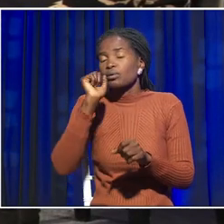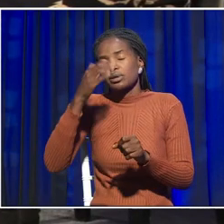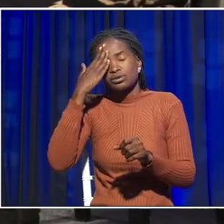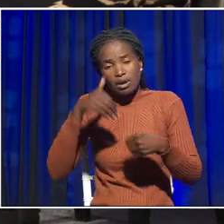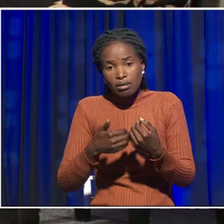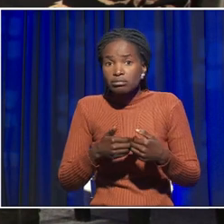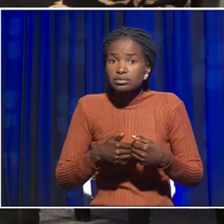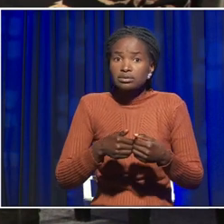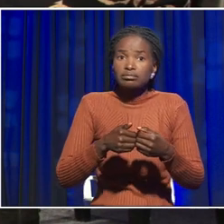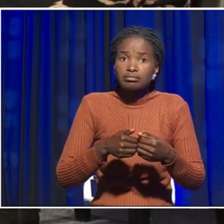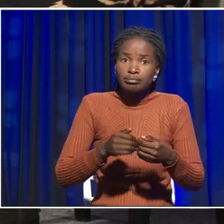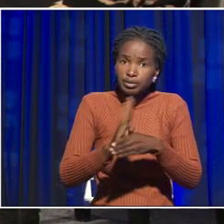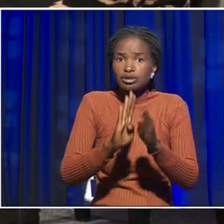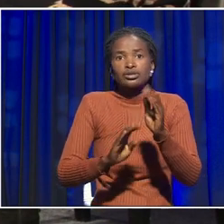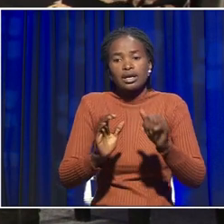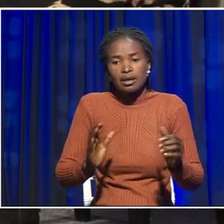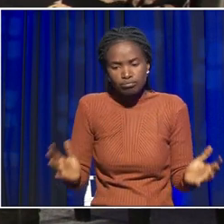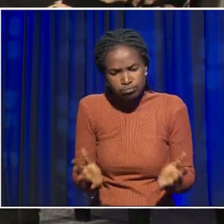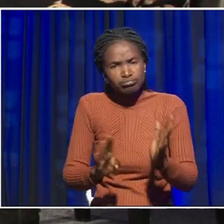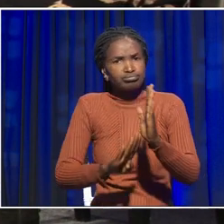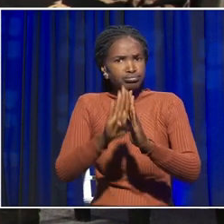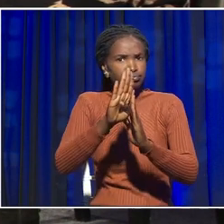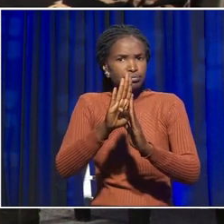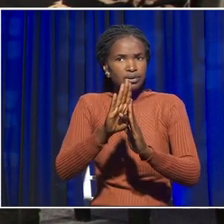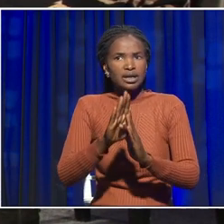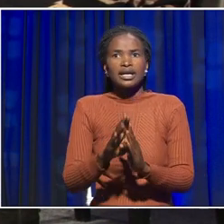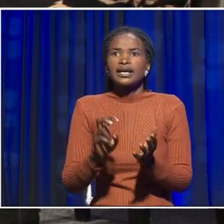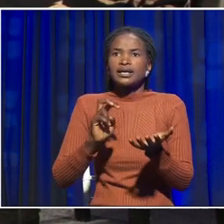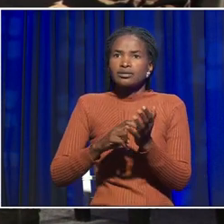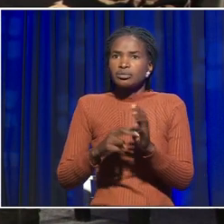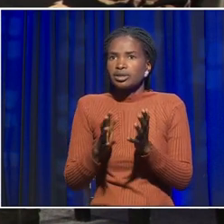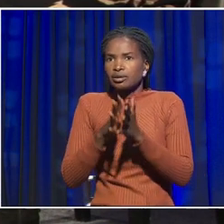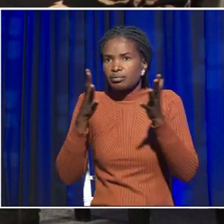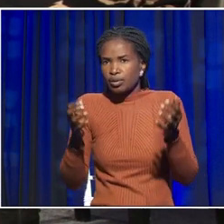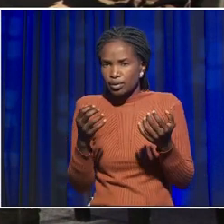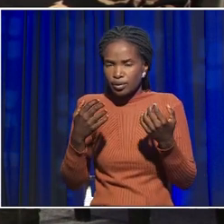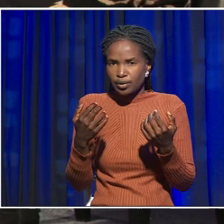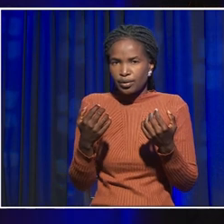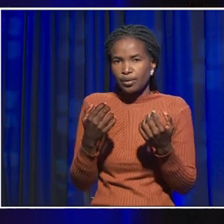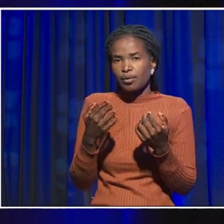It is whatever we do going forward is a increased attention to,